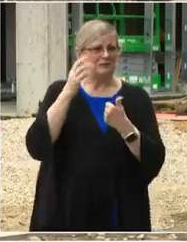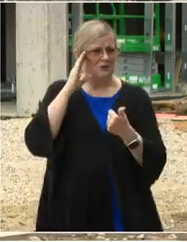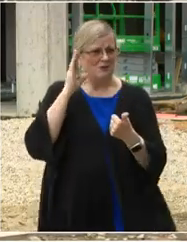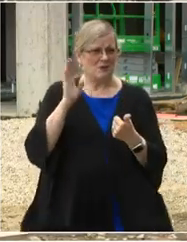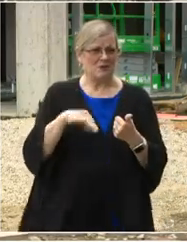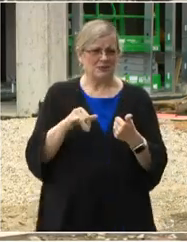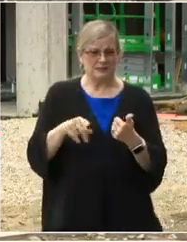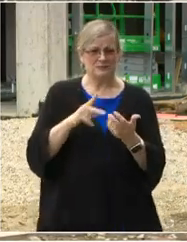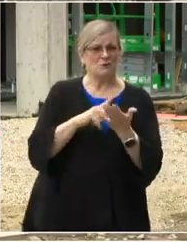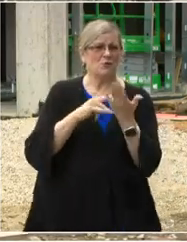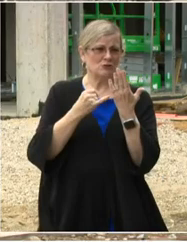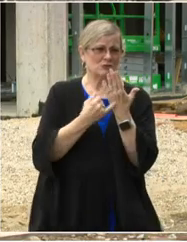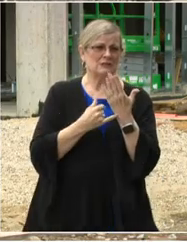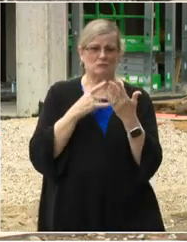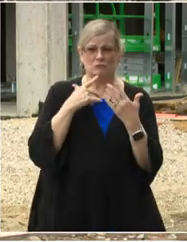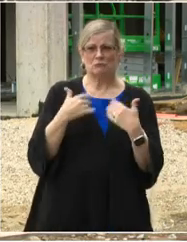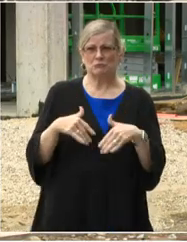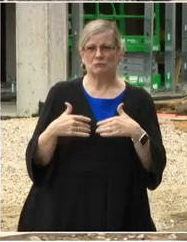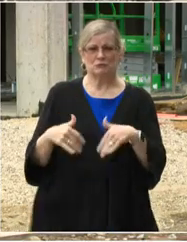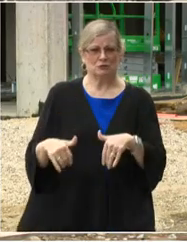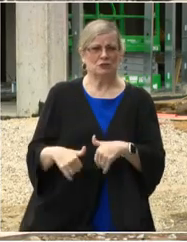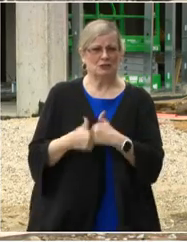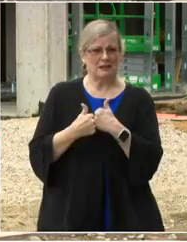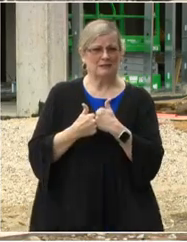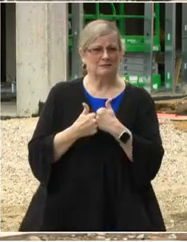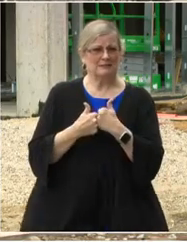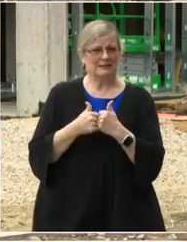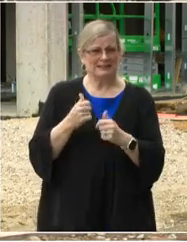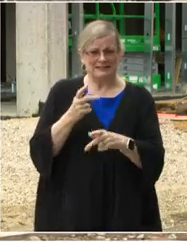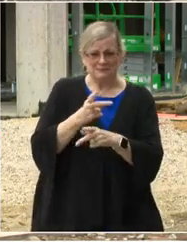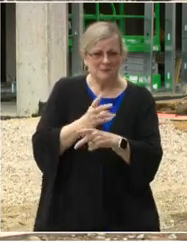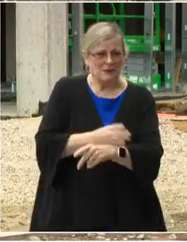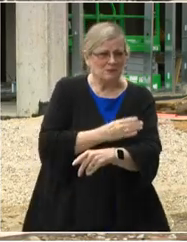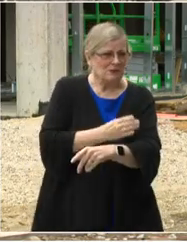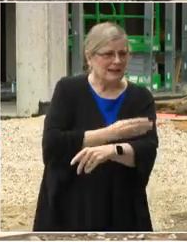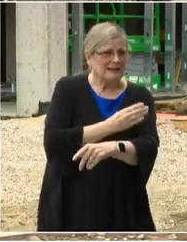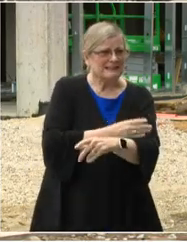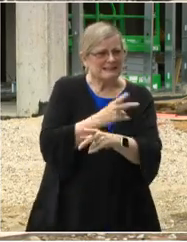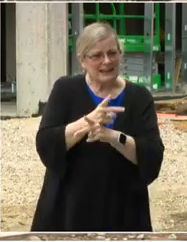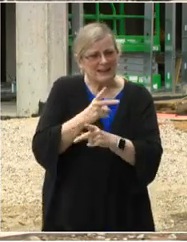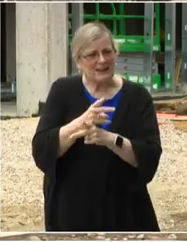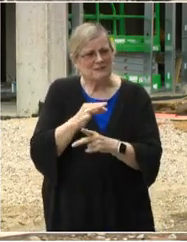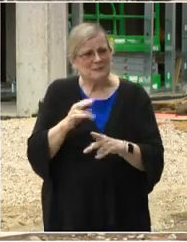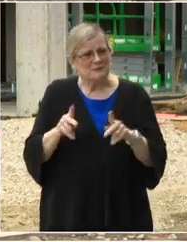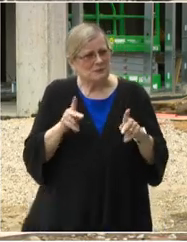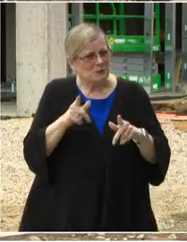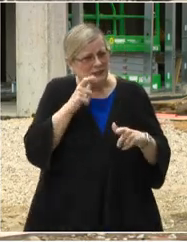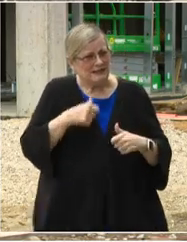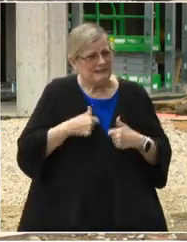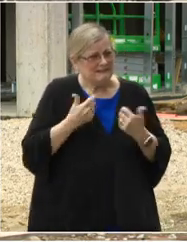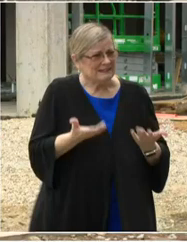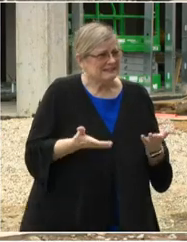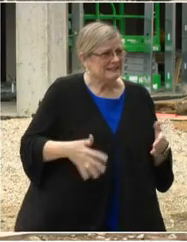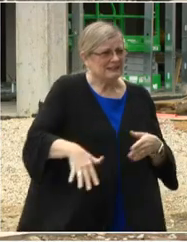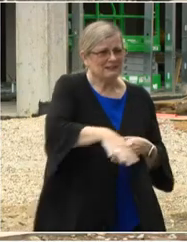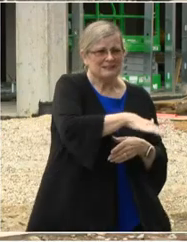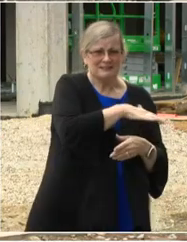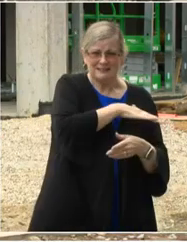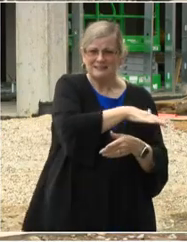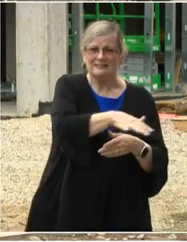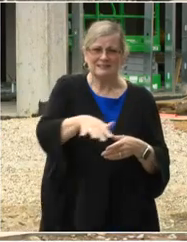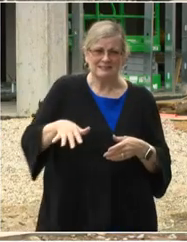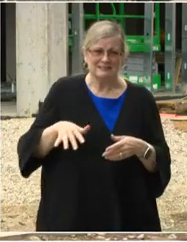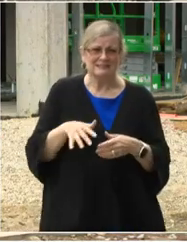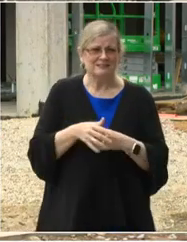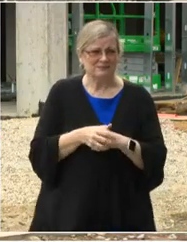How can we hit our goals, make neighborhoods better, and take care of our residents? And I have to say that